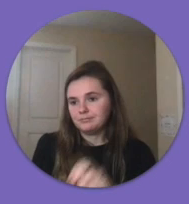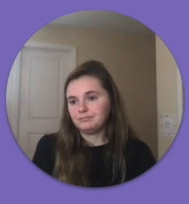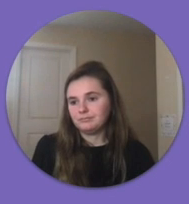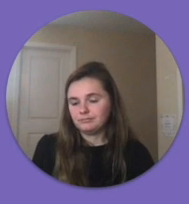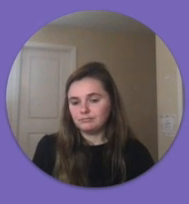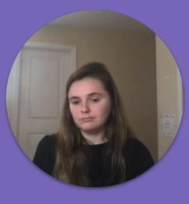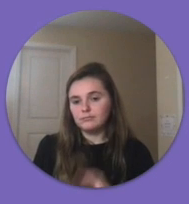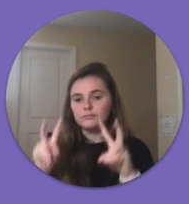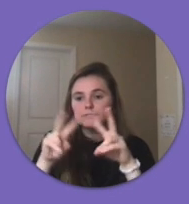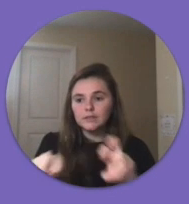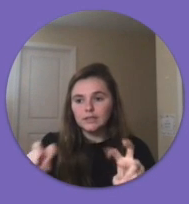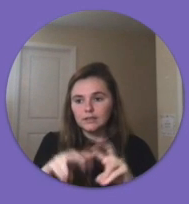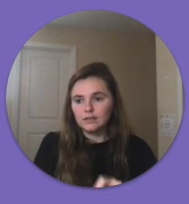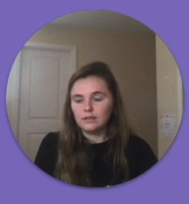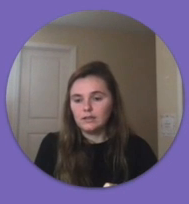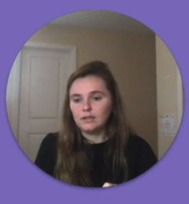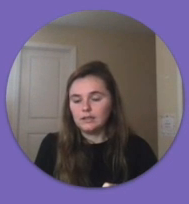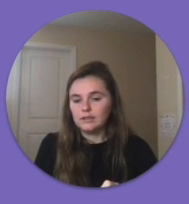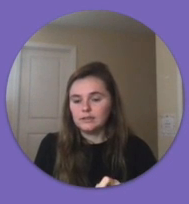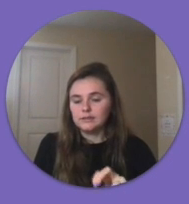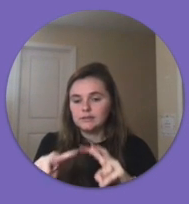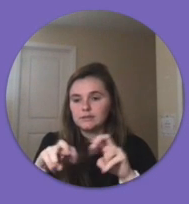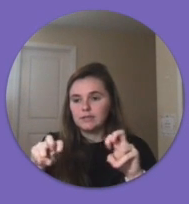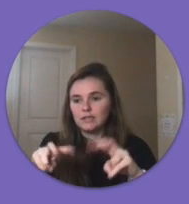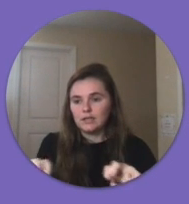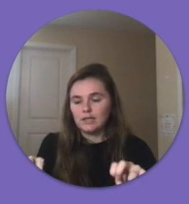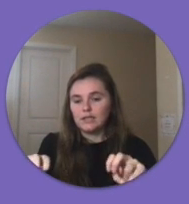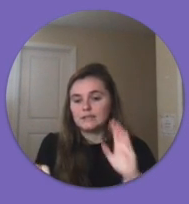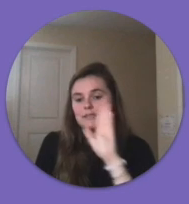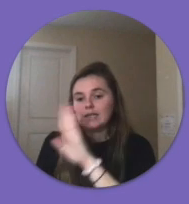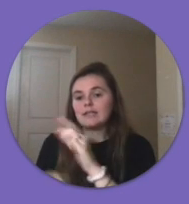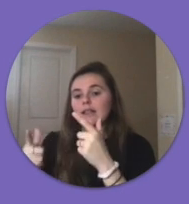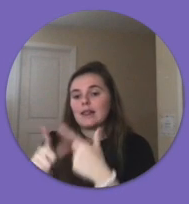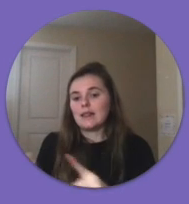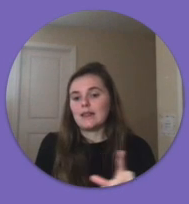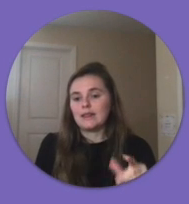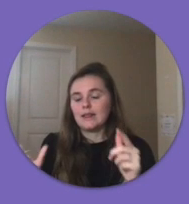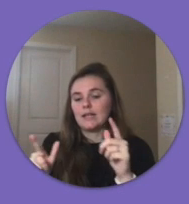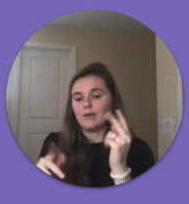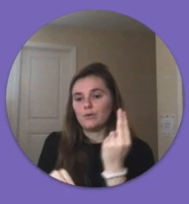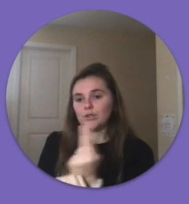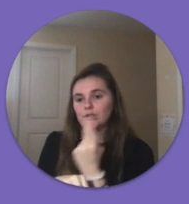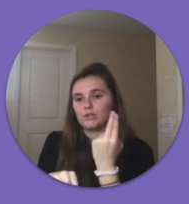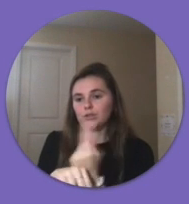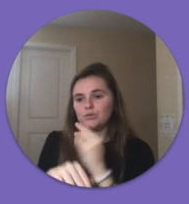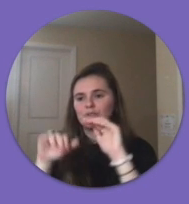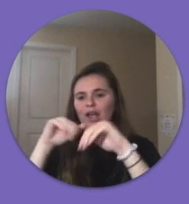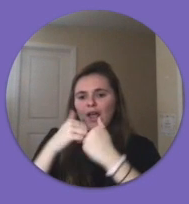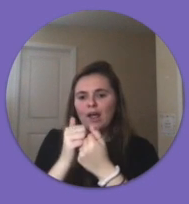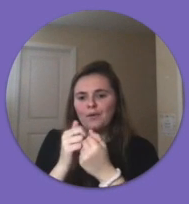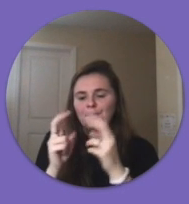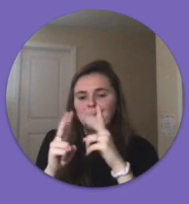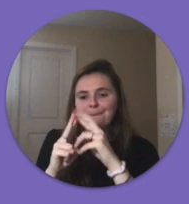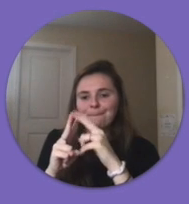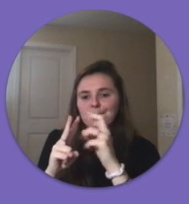is also called sign exact English. To analyze his language, we used